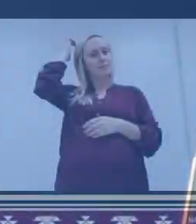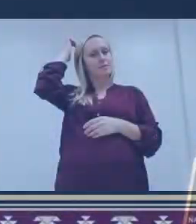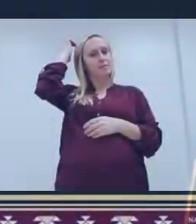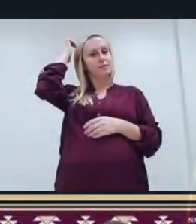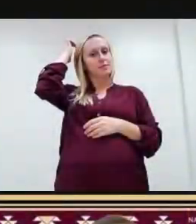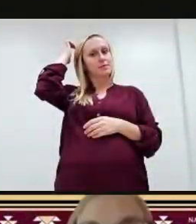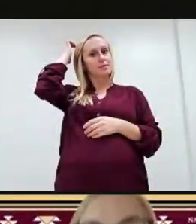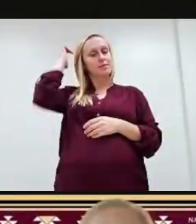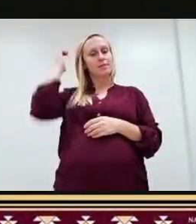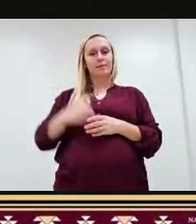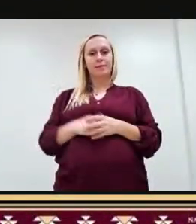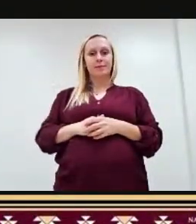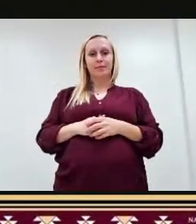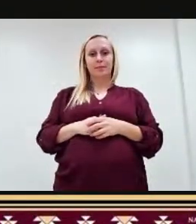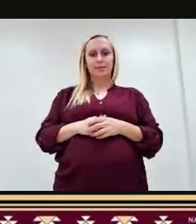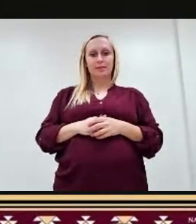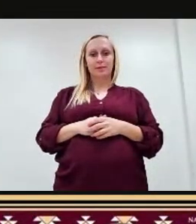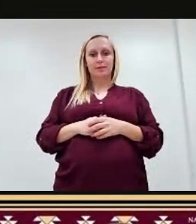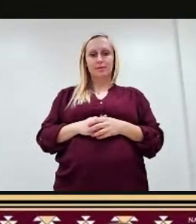Amen.